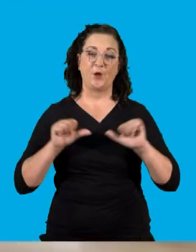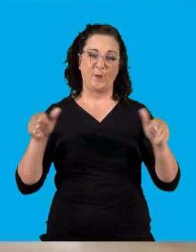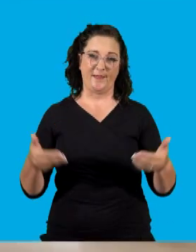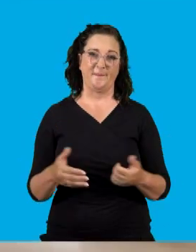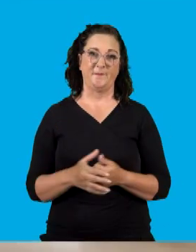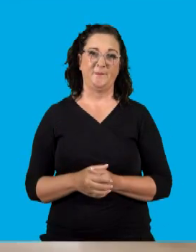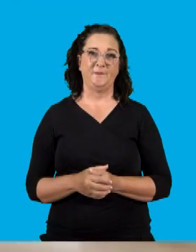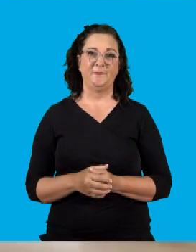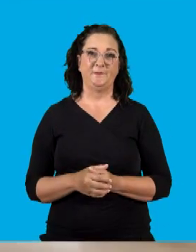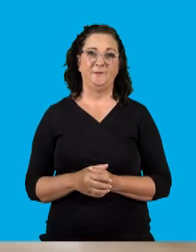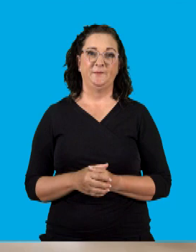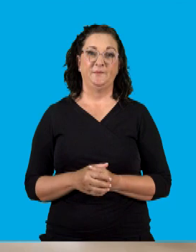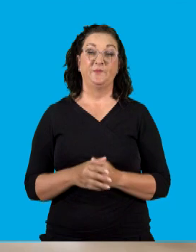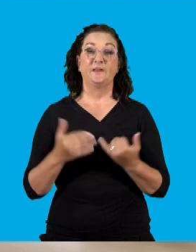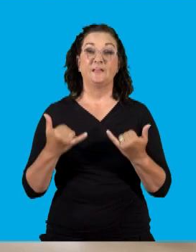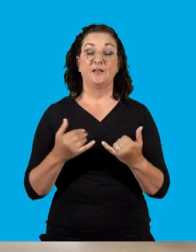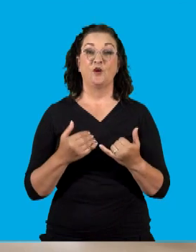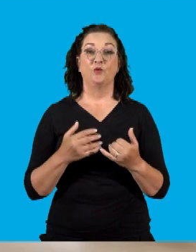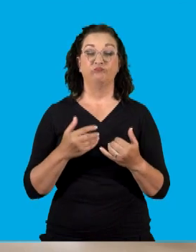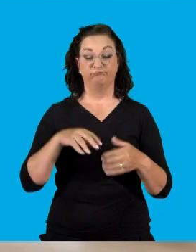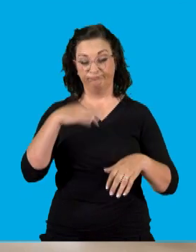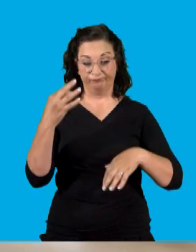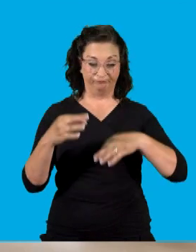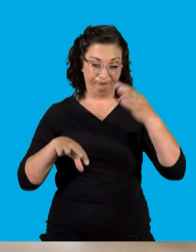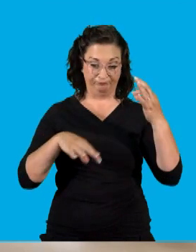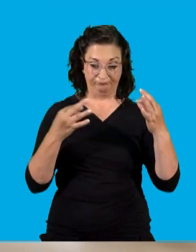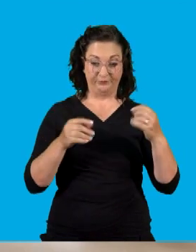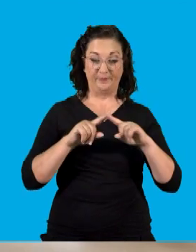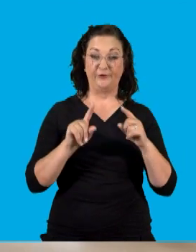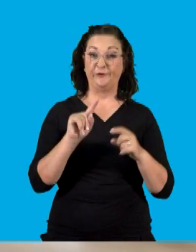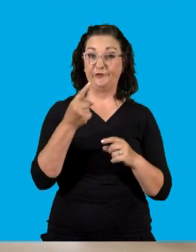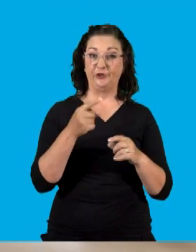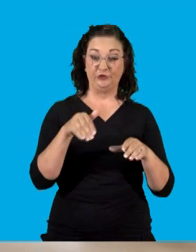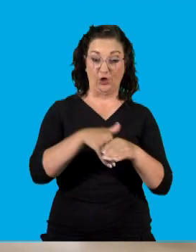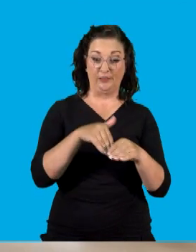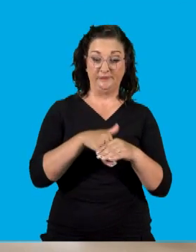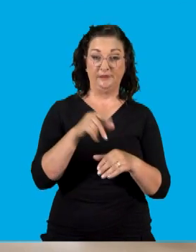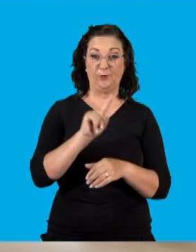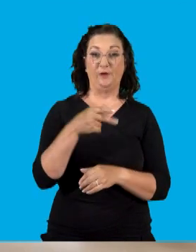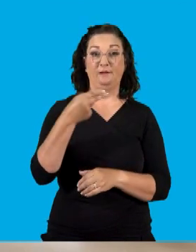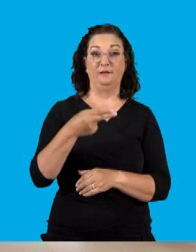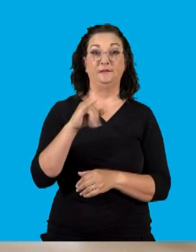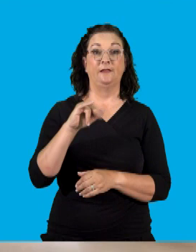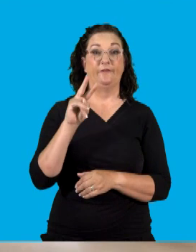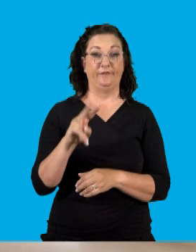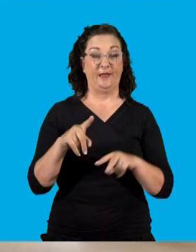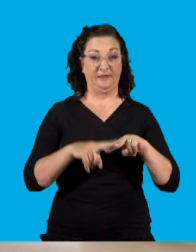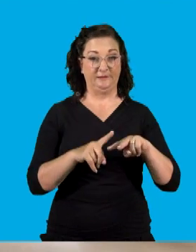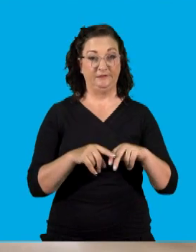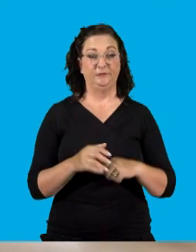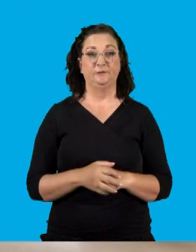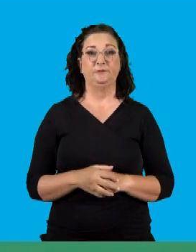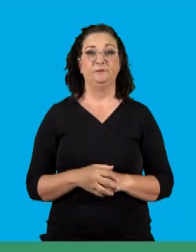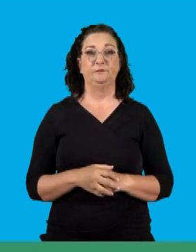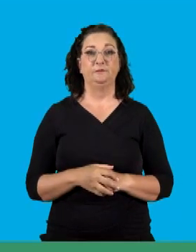Welcome back, grade 10s. Now let us just unpack our first concept, which is HIV or AIDS. Now we'll look at the meaning